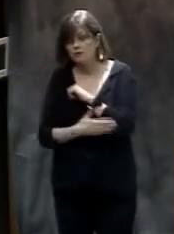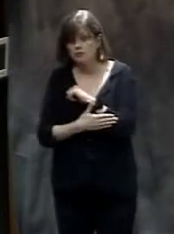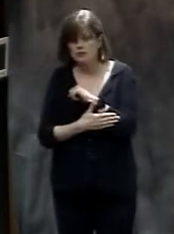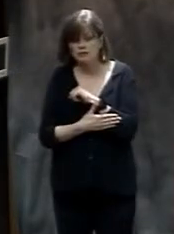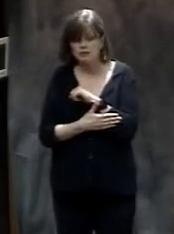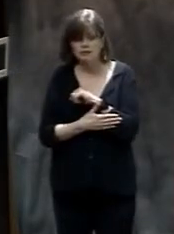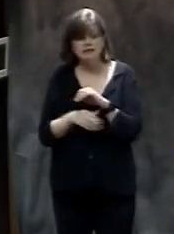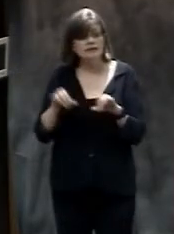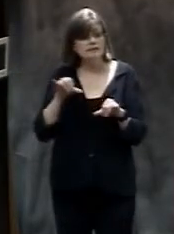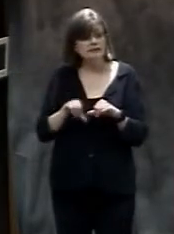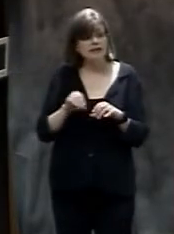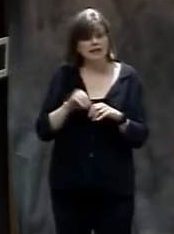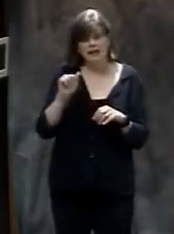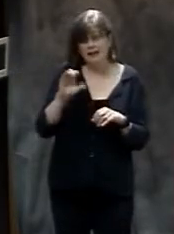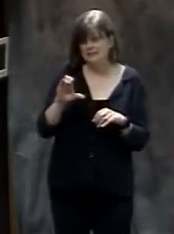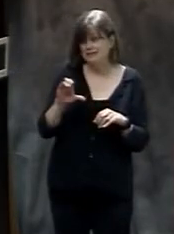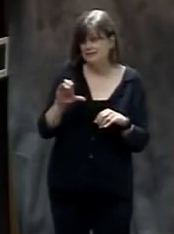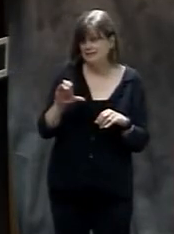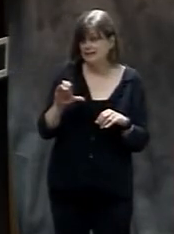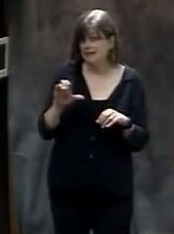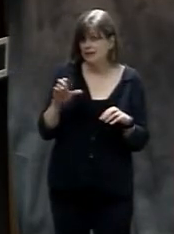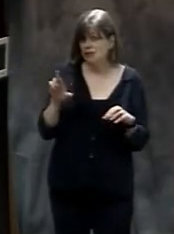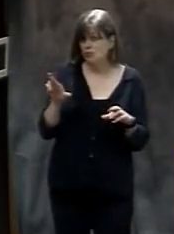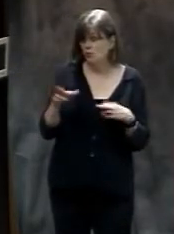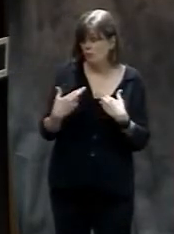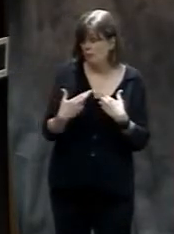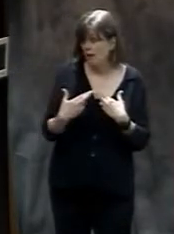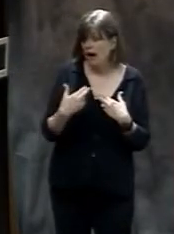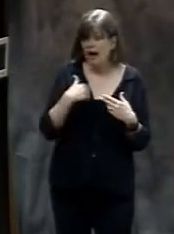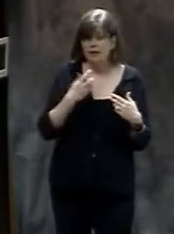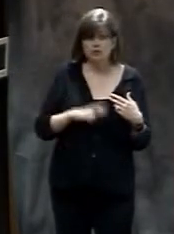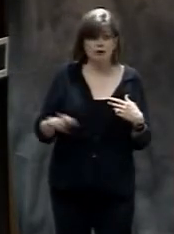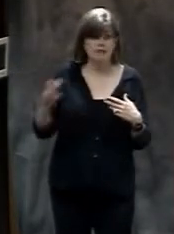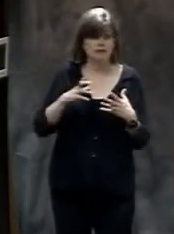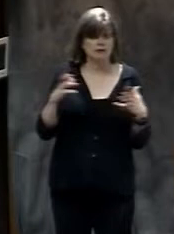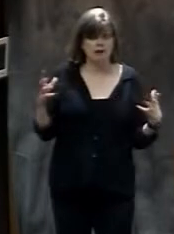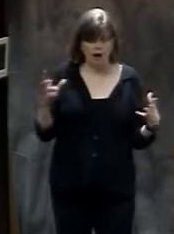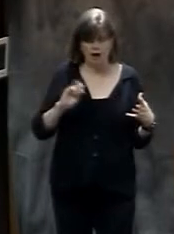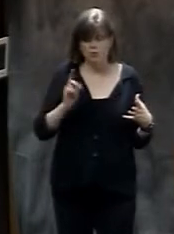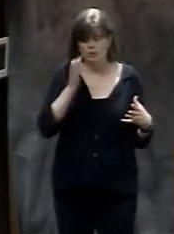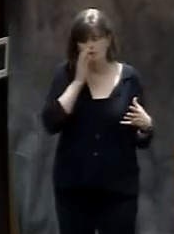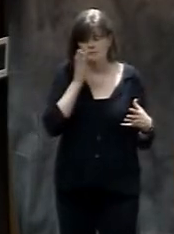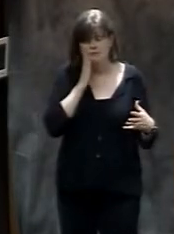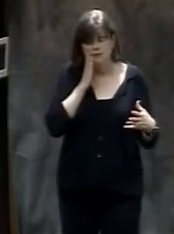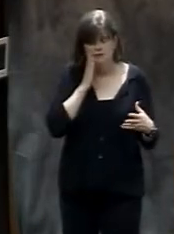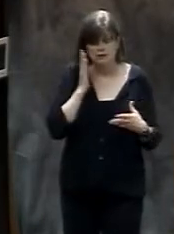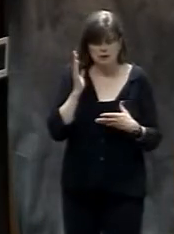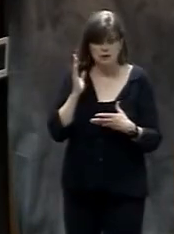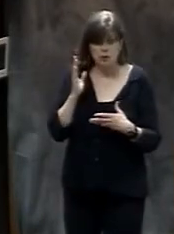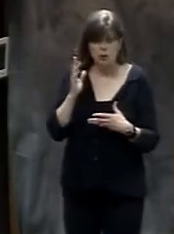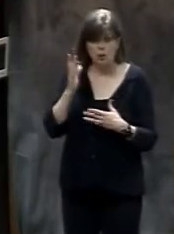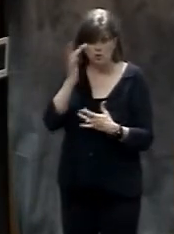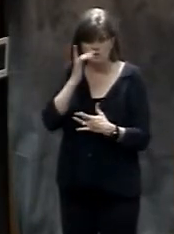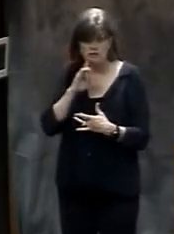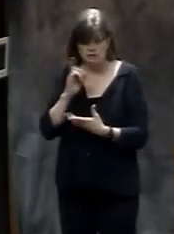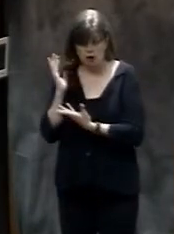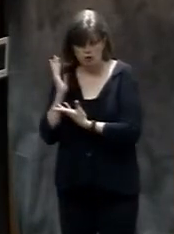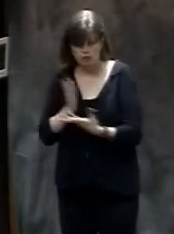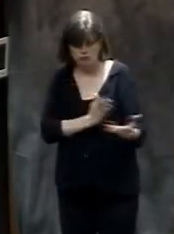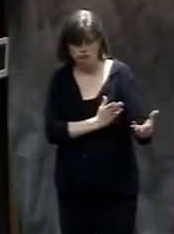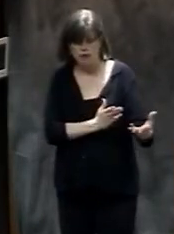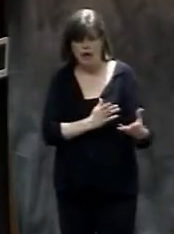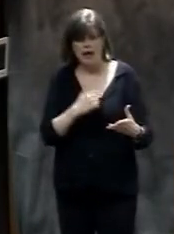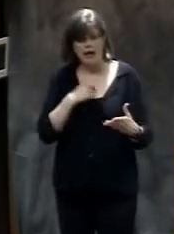staying in an air-conditioned room, believe me, I travel a lot in a lot of places where mosquito-borne diseases are being transmitted, and I always try to find